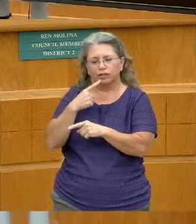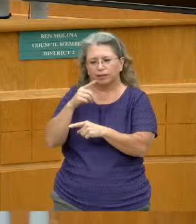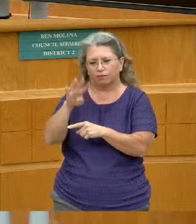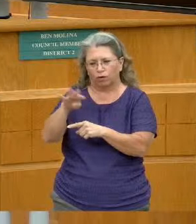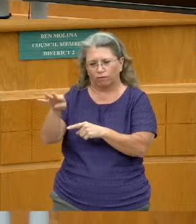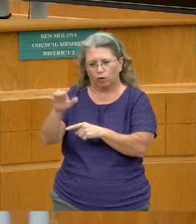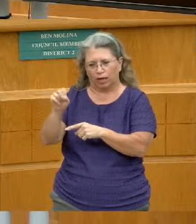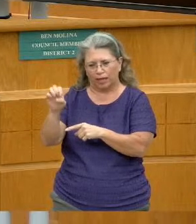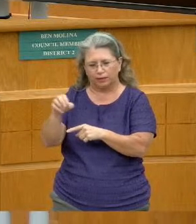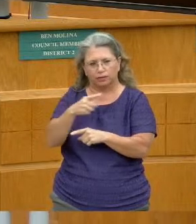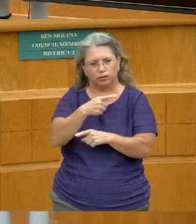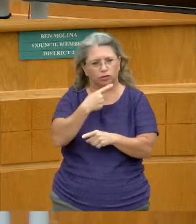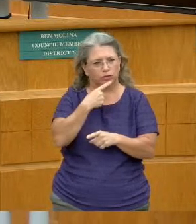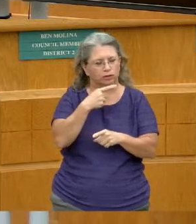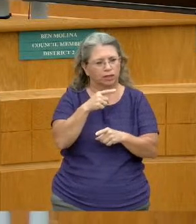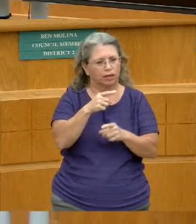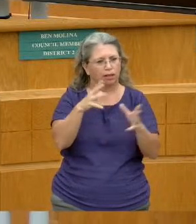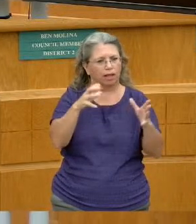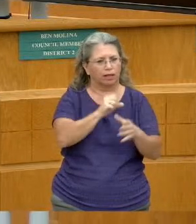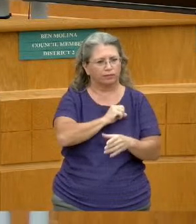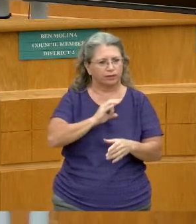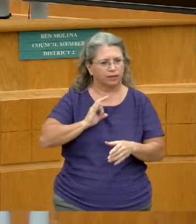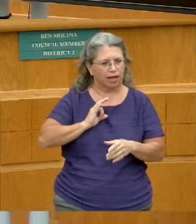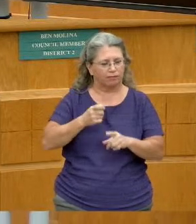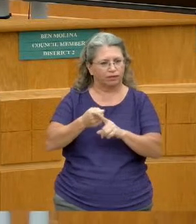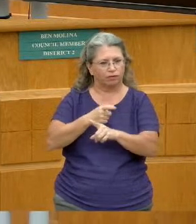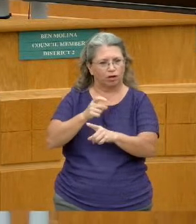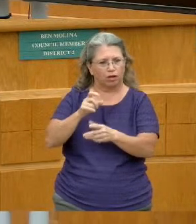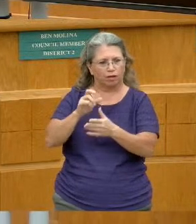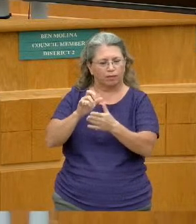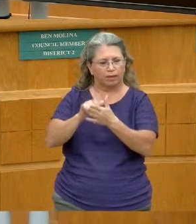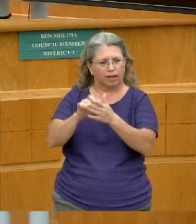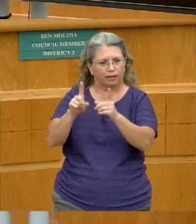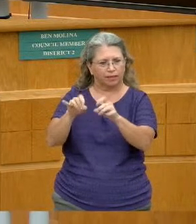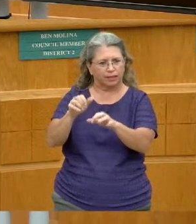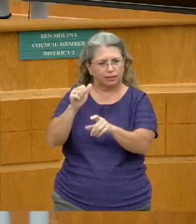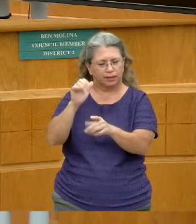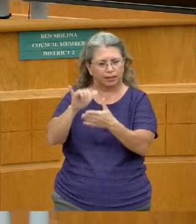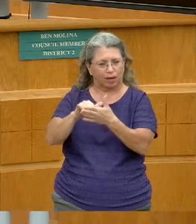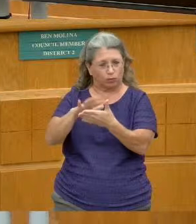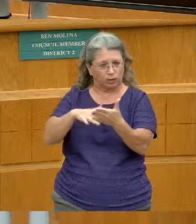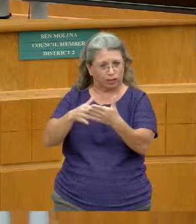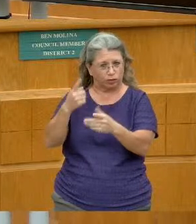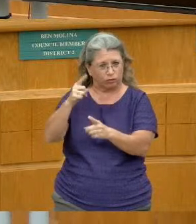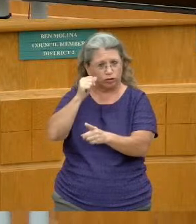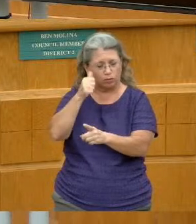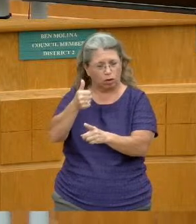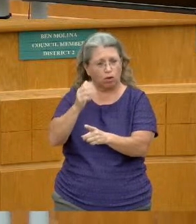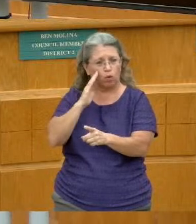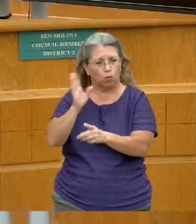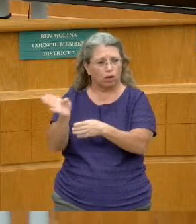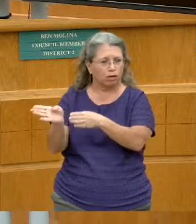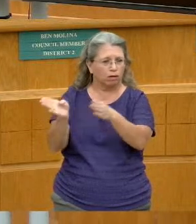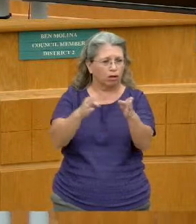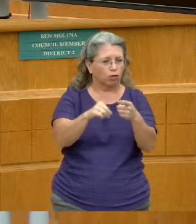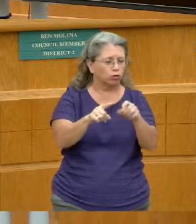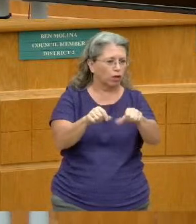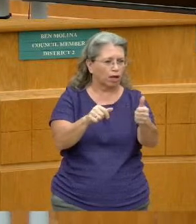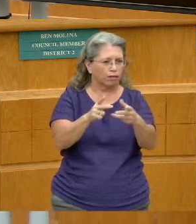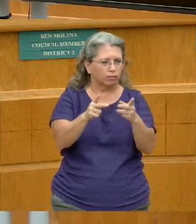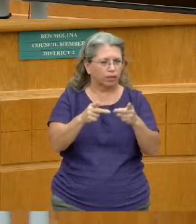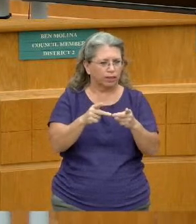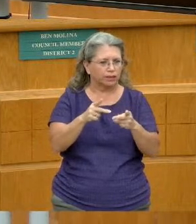of the staff from the possible testing tomorrow will be going to different facilities, including the state-supported living center. Right. What